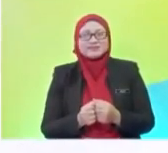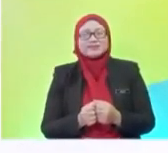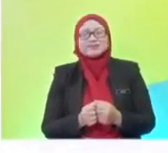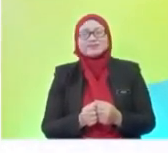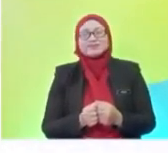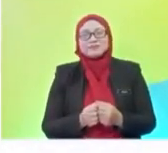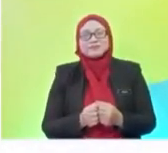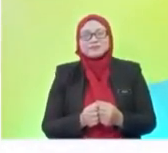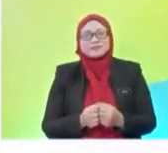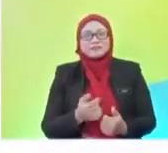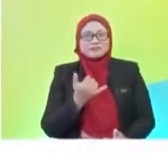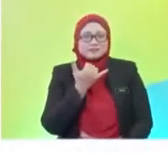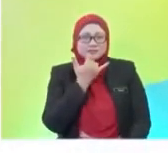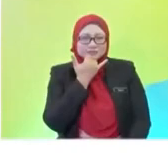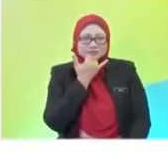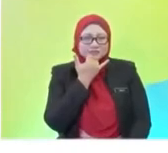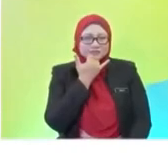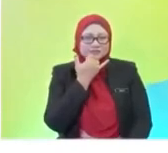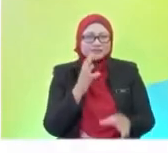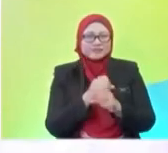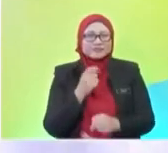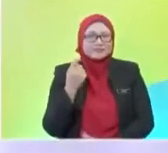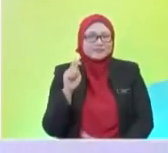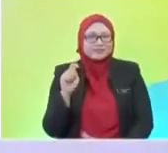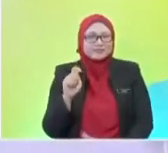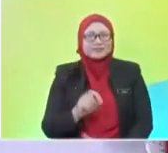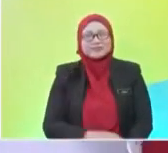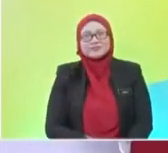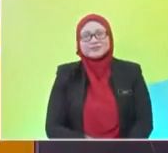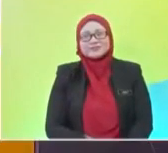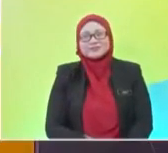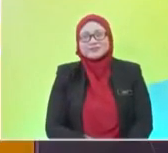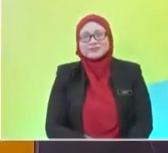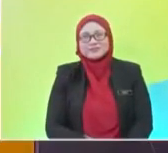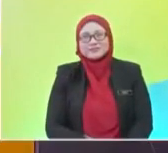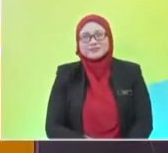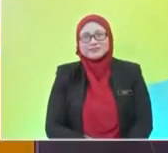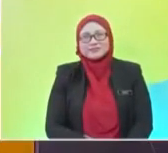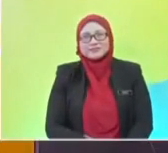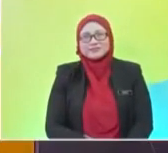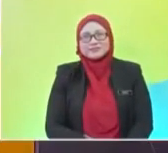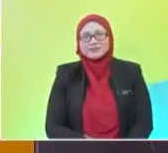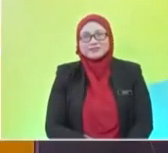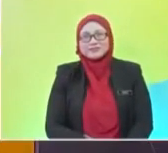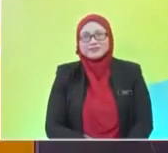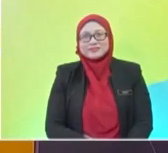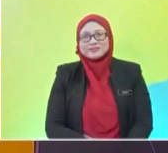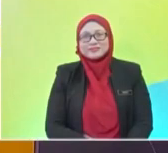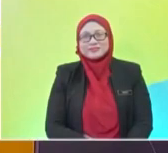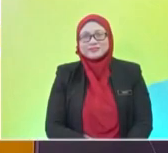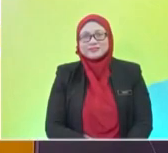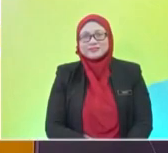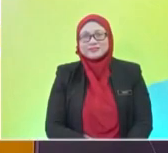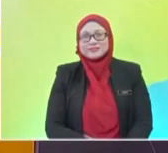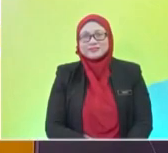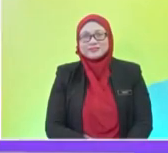No! This is the. The. Okay. So okay. We're gonna flip it back. Flip it back in. Okay. This is so much fun. Okay, your now turn,